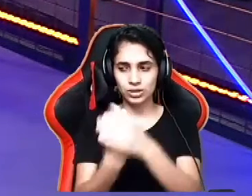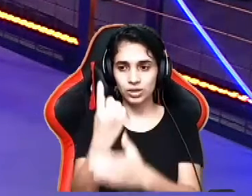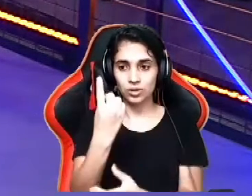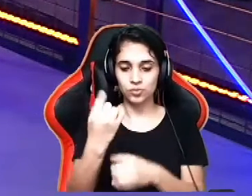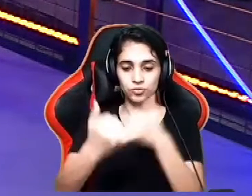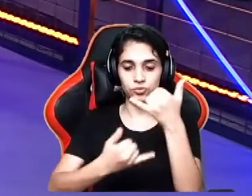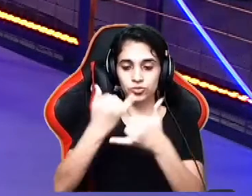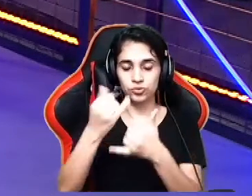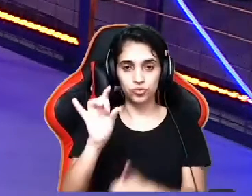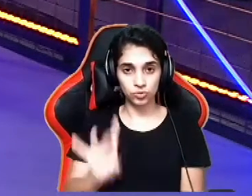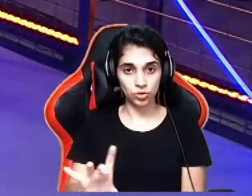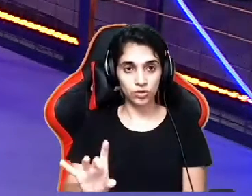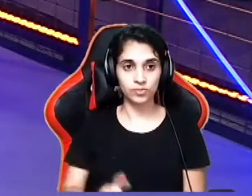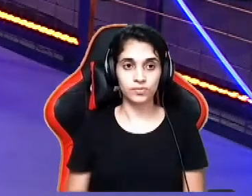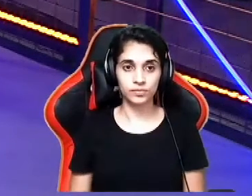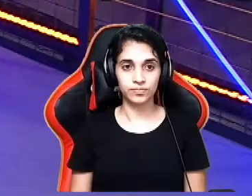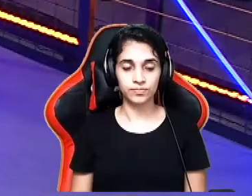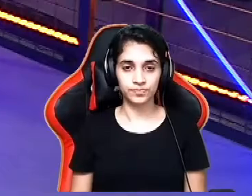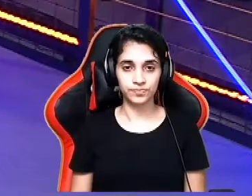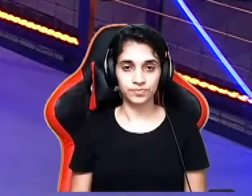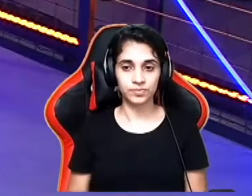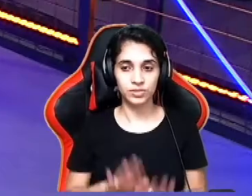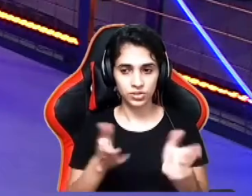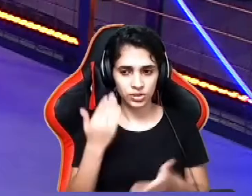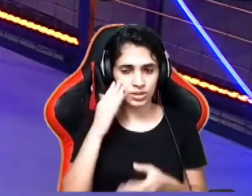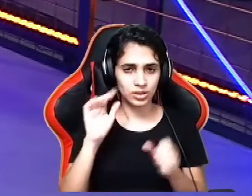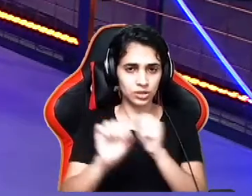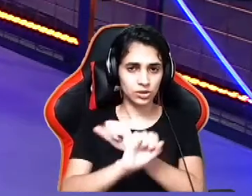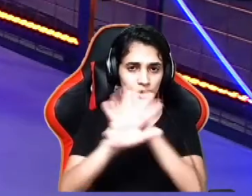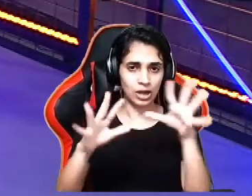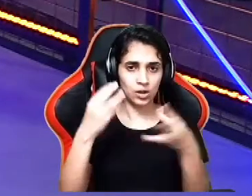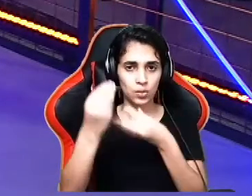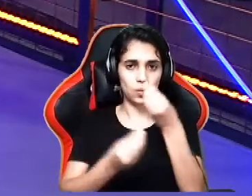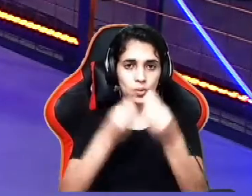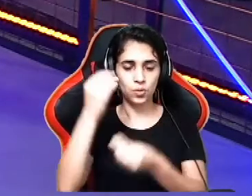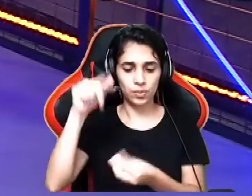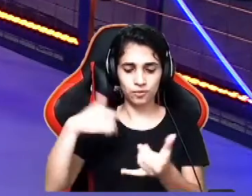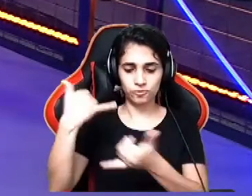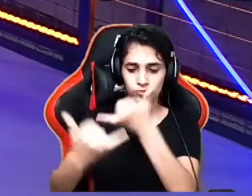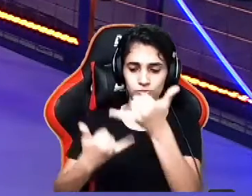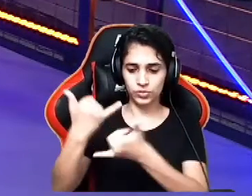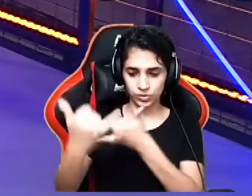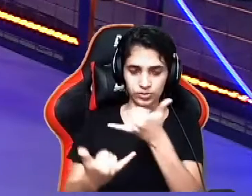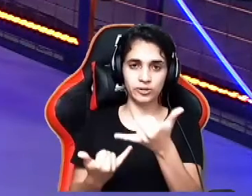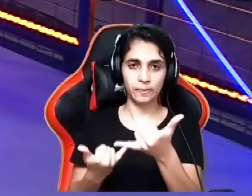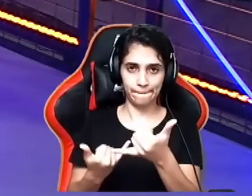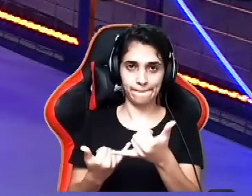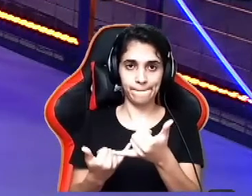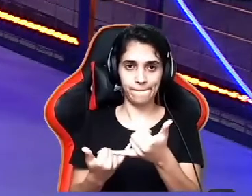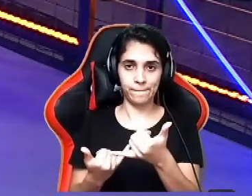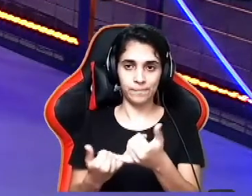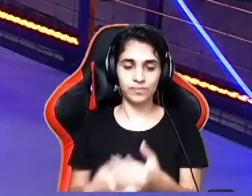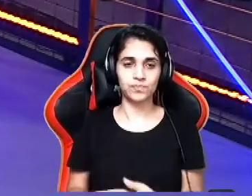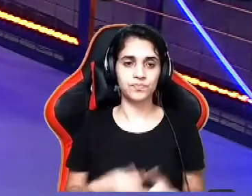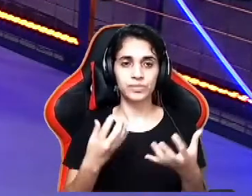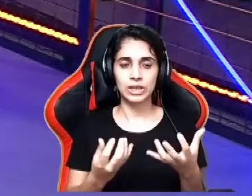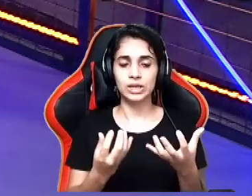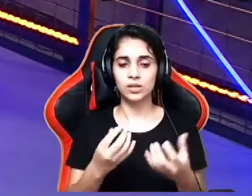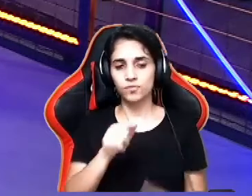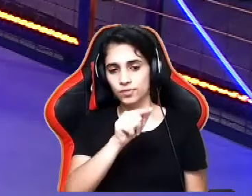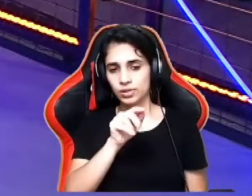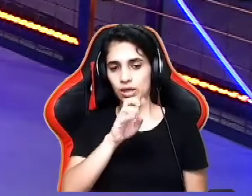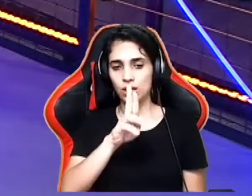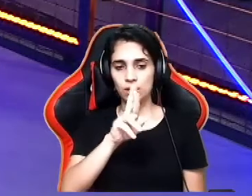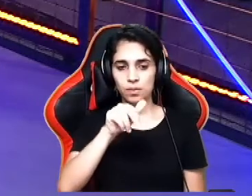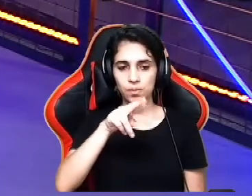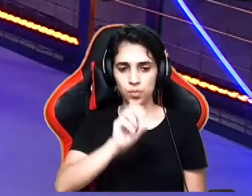blending them into something very original. Nice. So now that we understand a bit of what the Gunstars game is about,